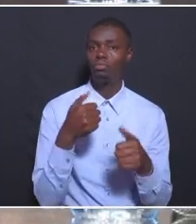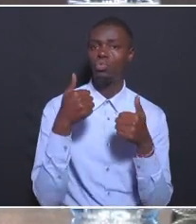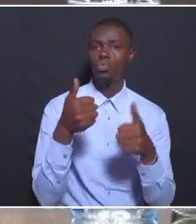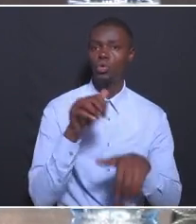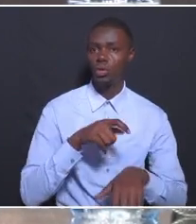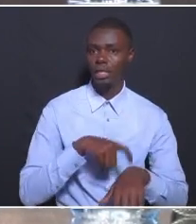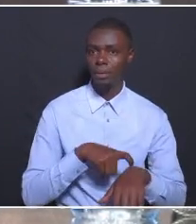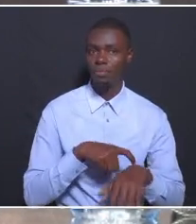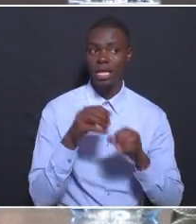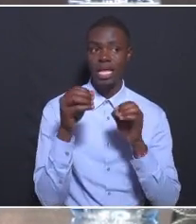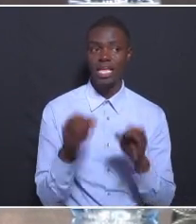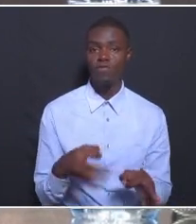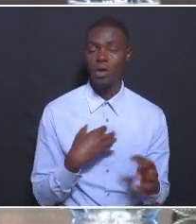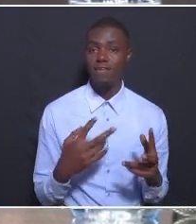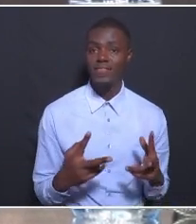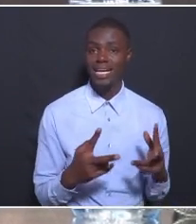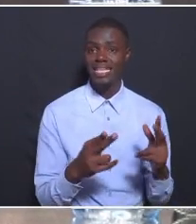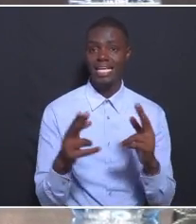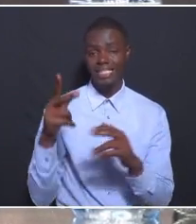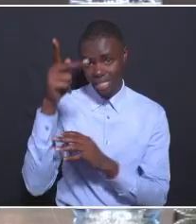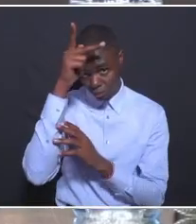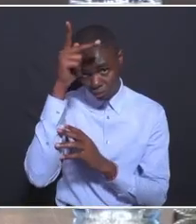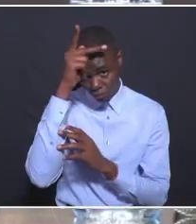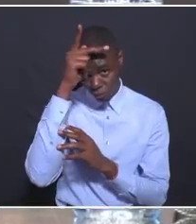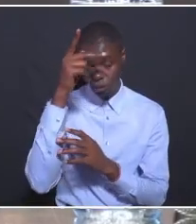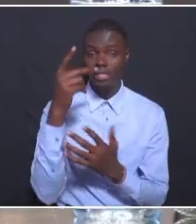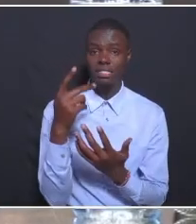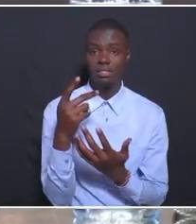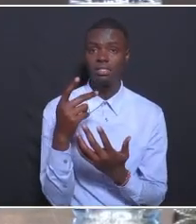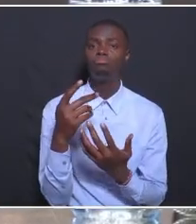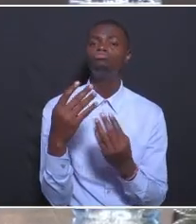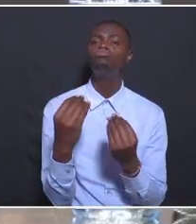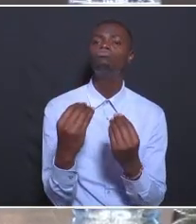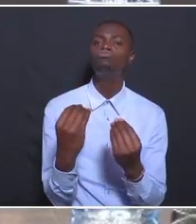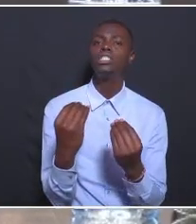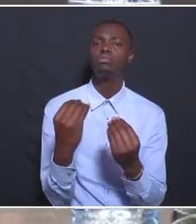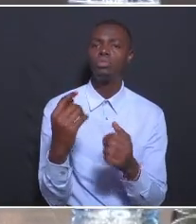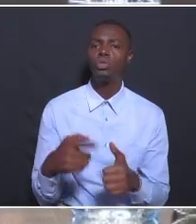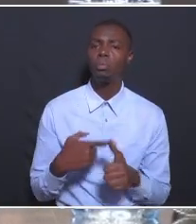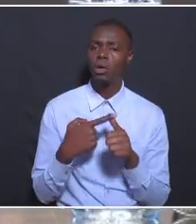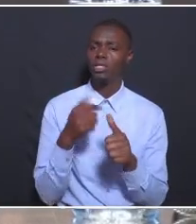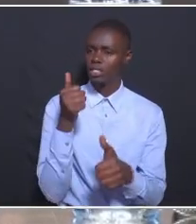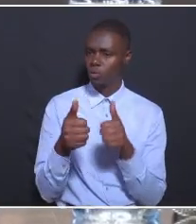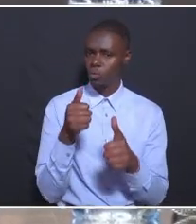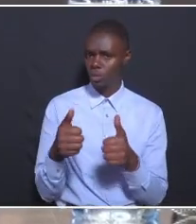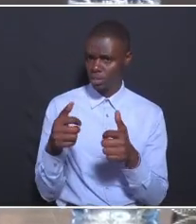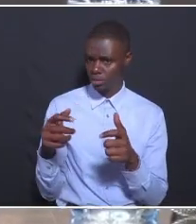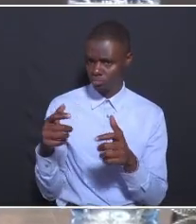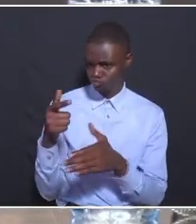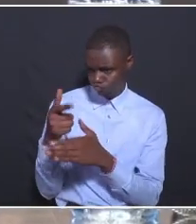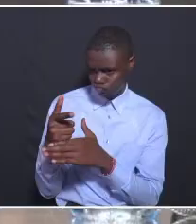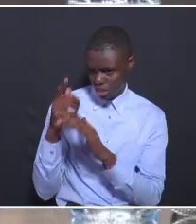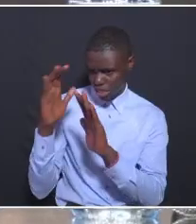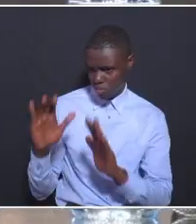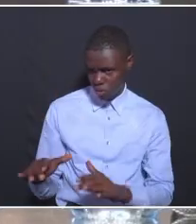have the editing knowledge on hand, it's easy to prioritize which shots are important and which ones